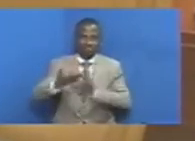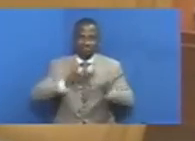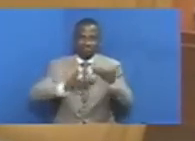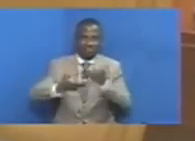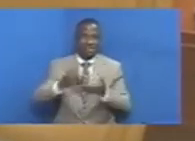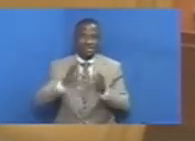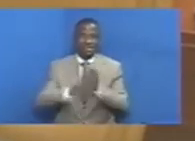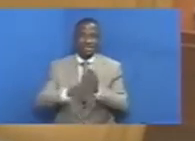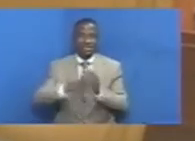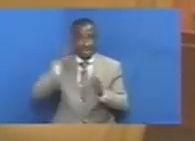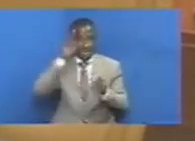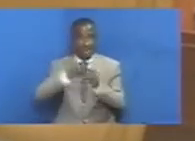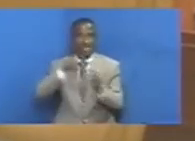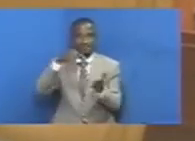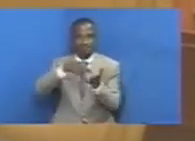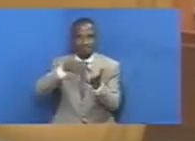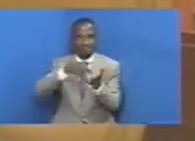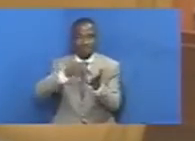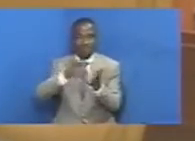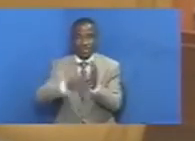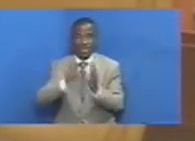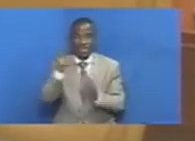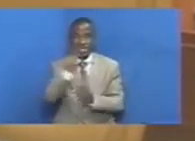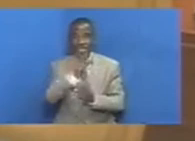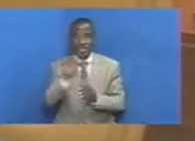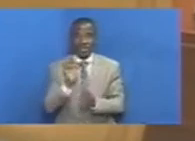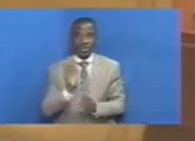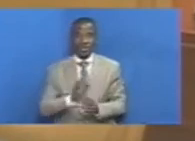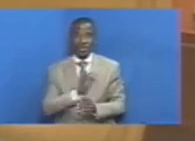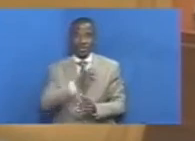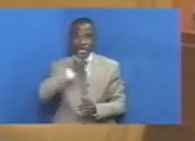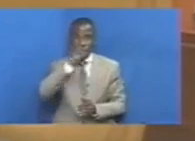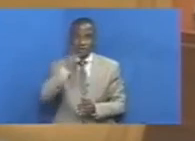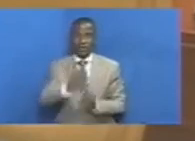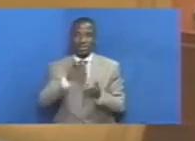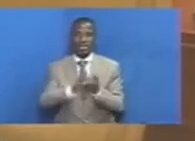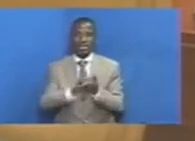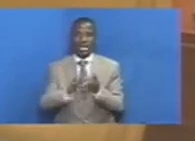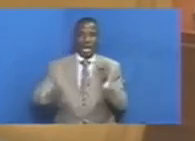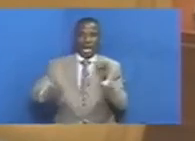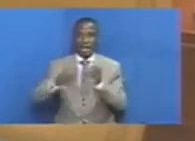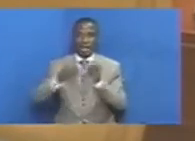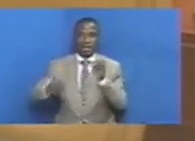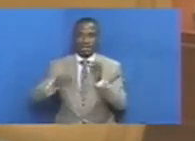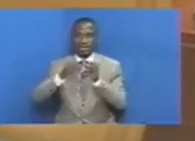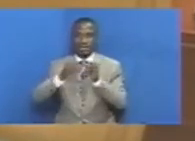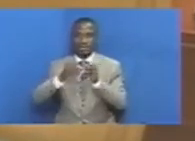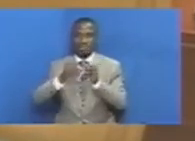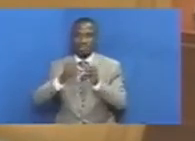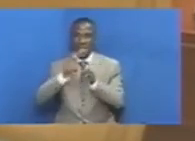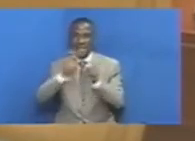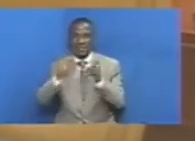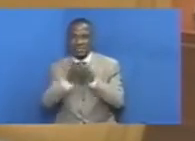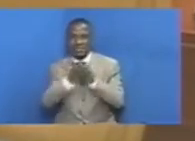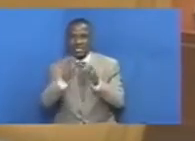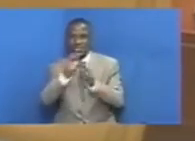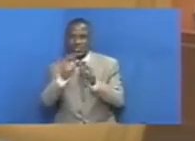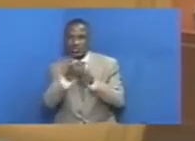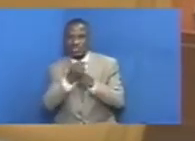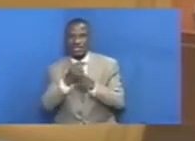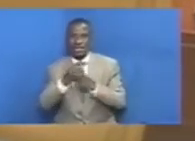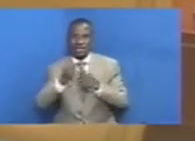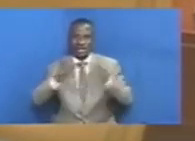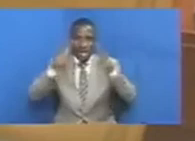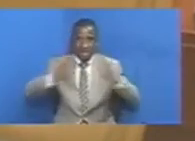the contract. Hence, your committee was assured that an additional environmental and social impact